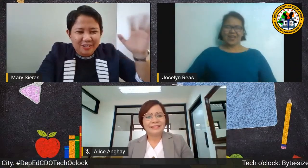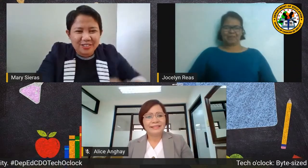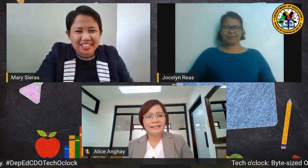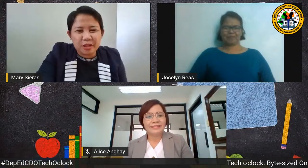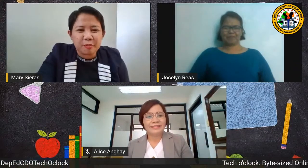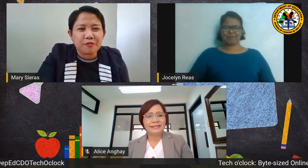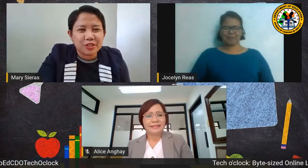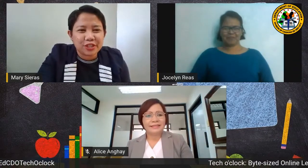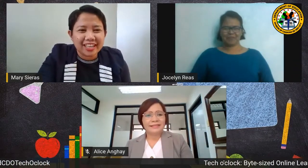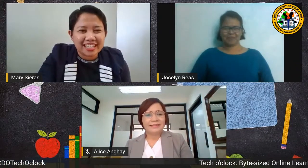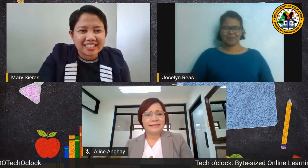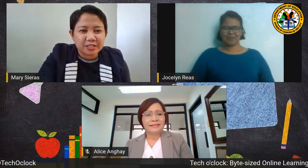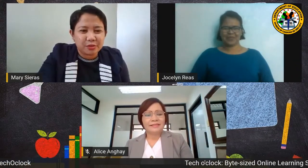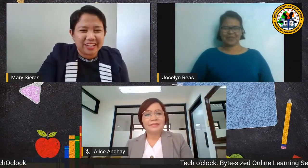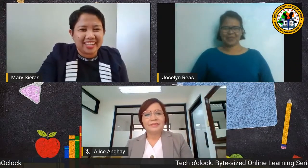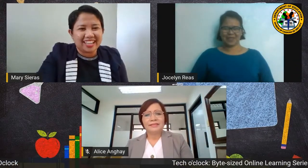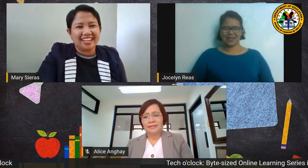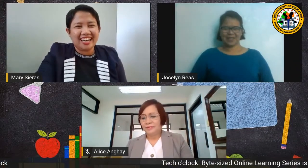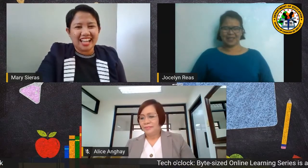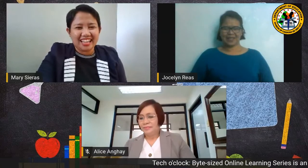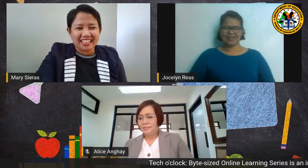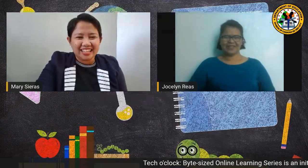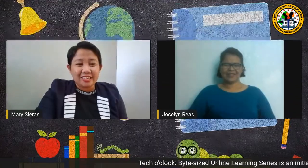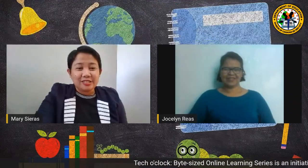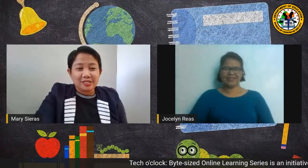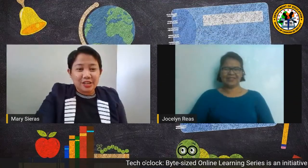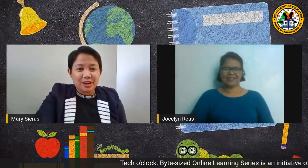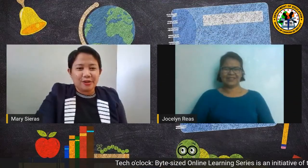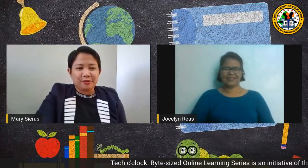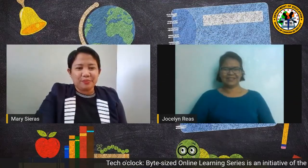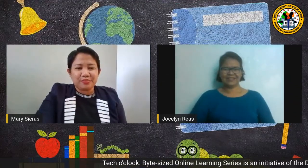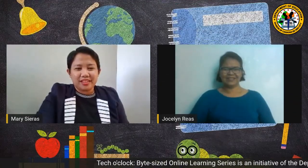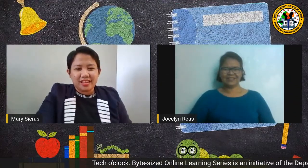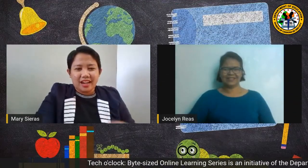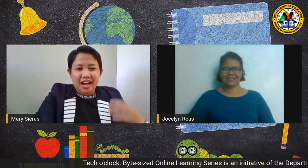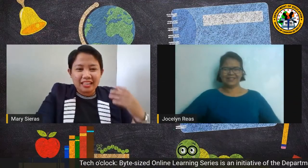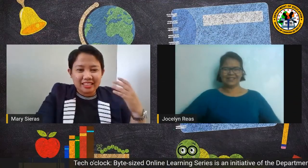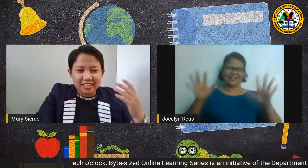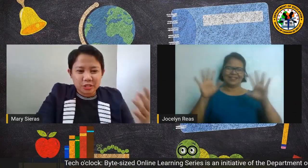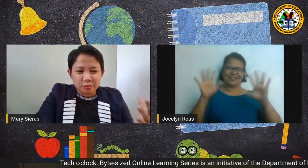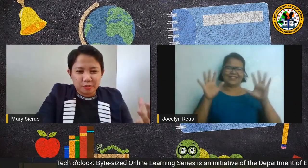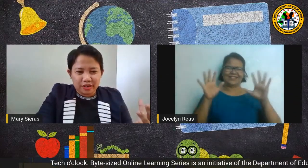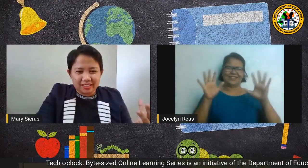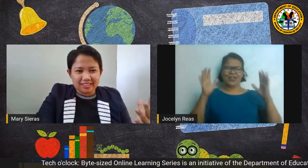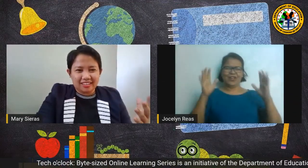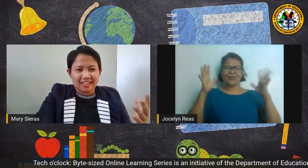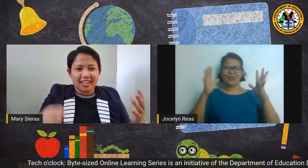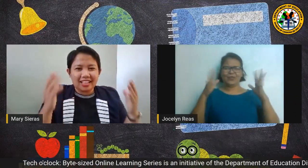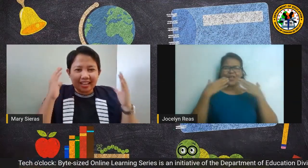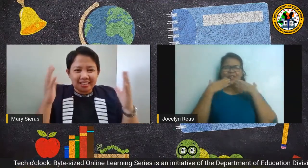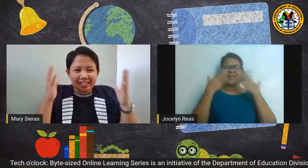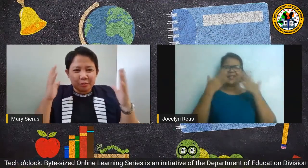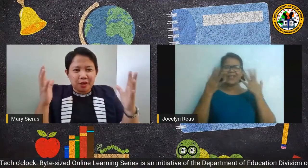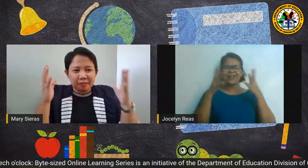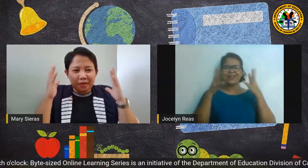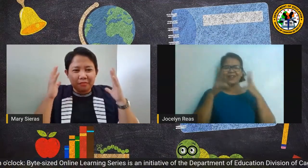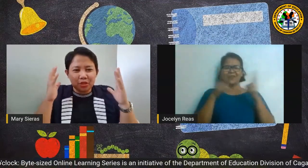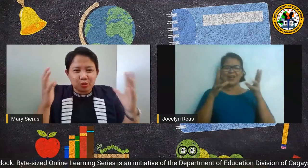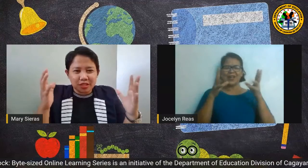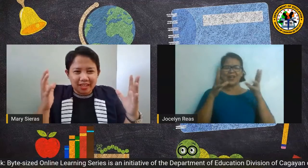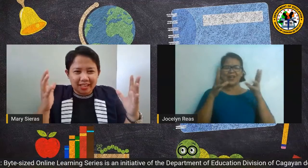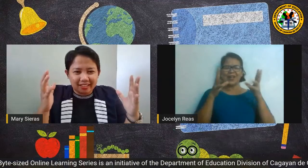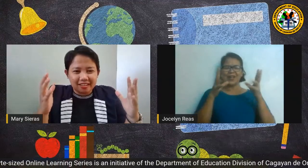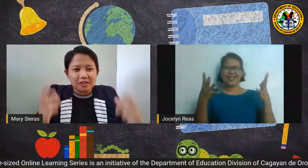Thank you. Thank you for joining us this morning. All right. So, at this point, right? At